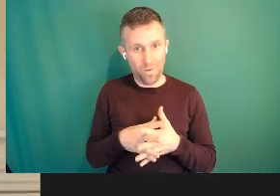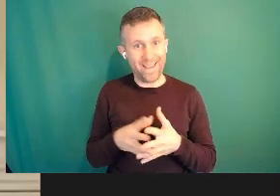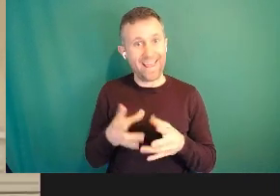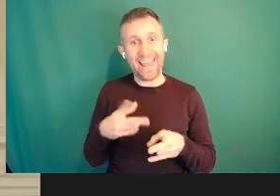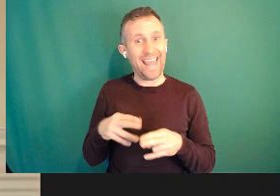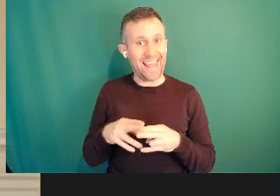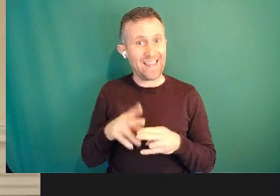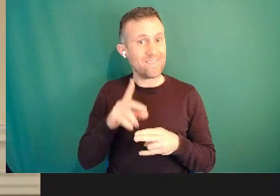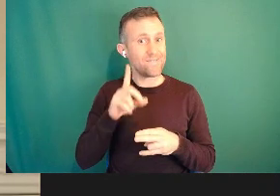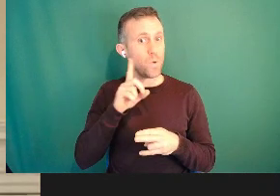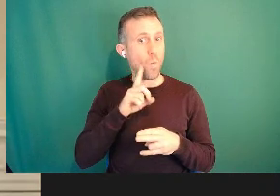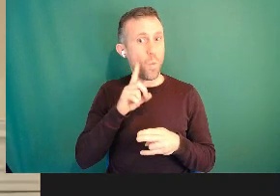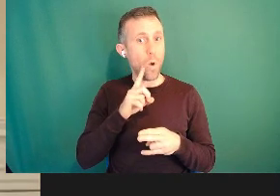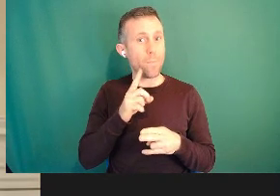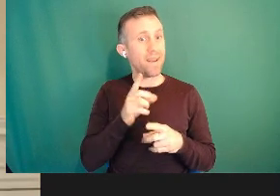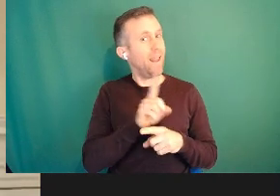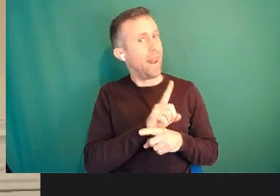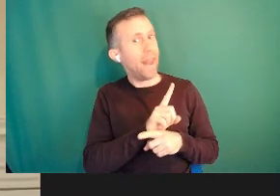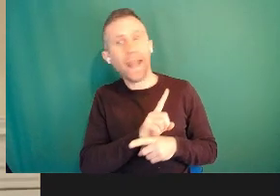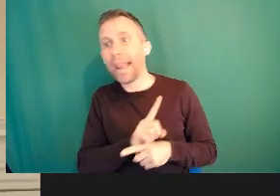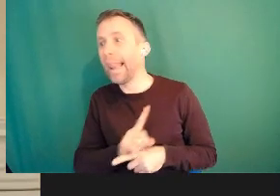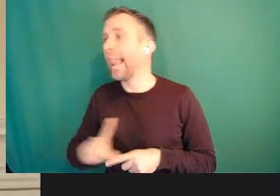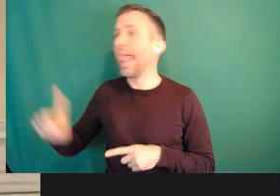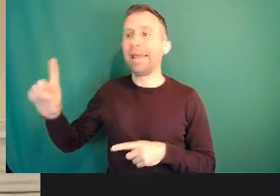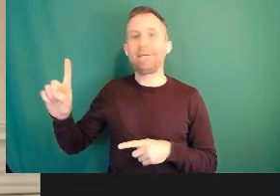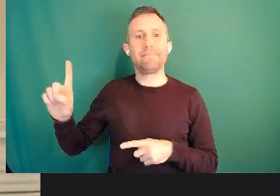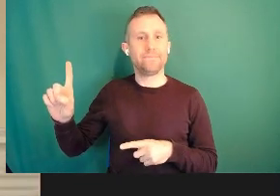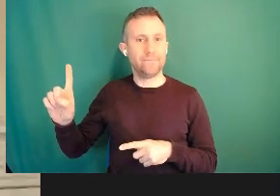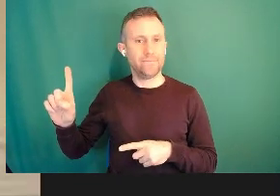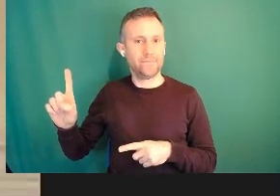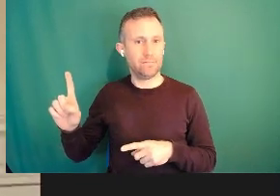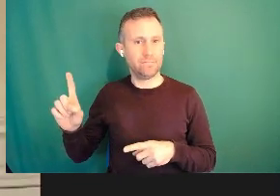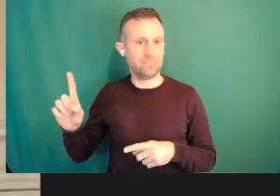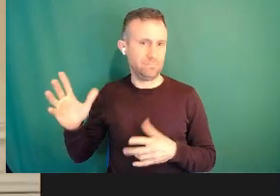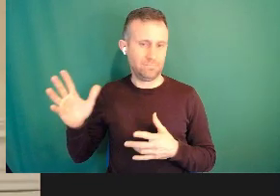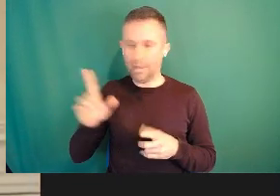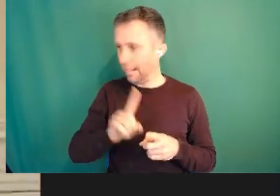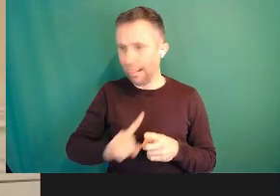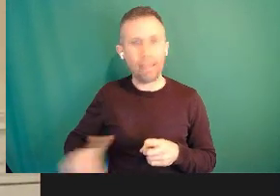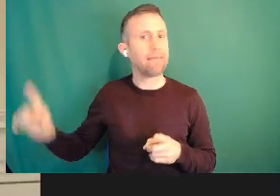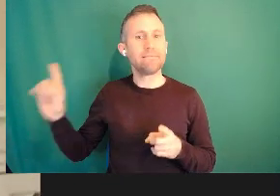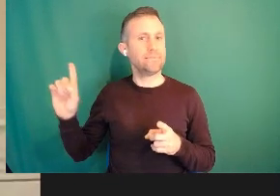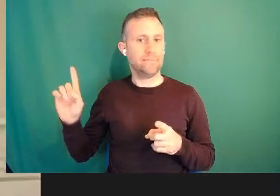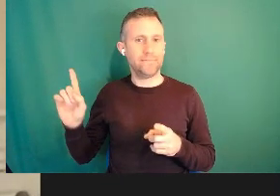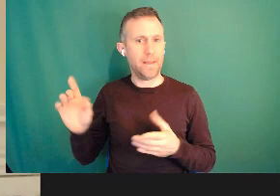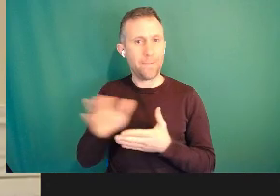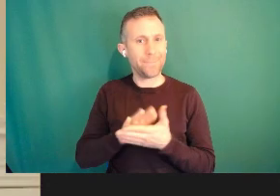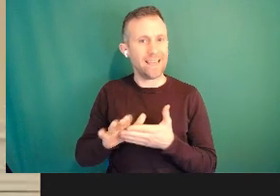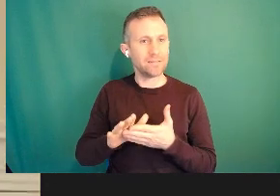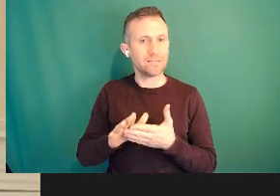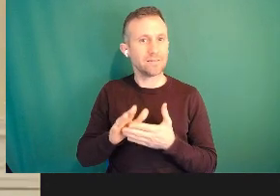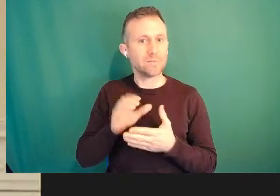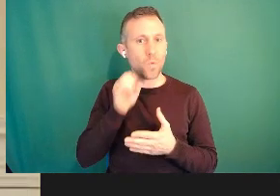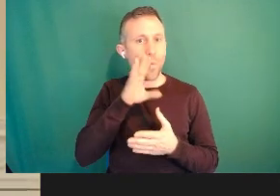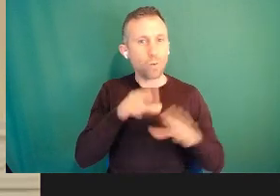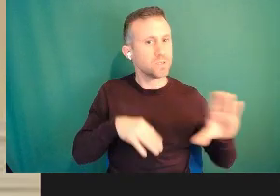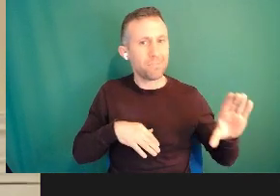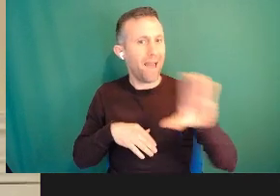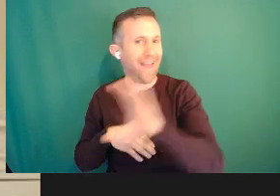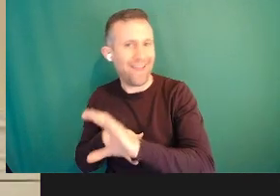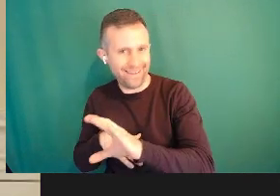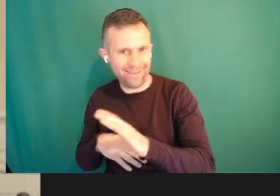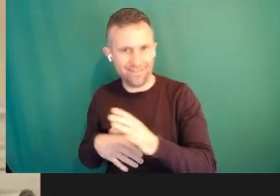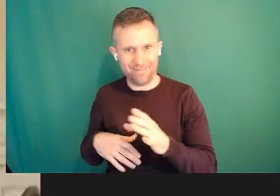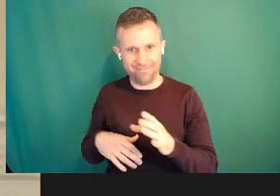settlement, and so she didn't leave. He turned off the electricity. She didn't